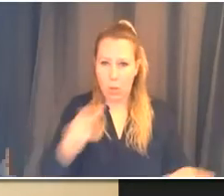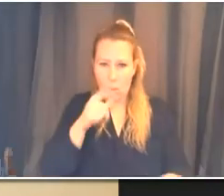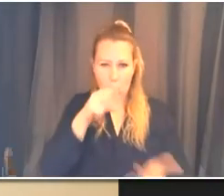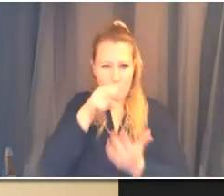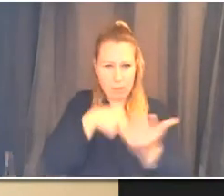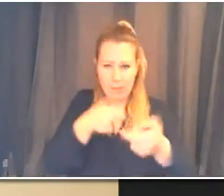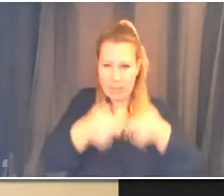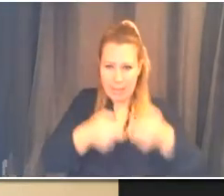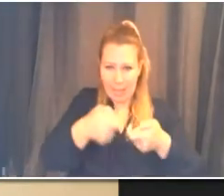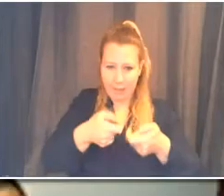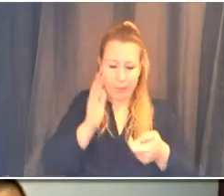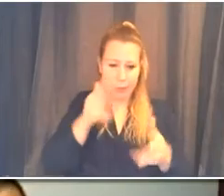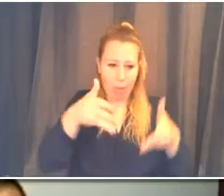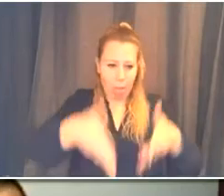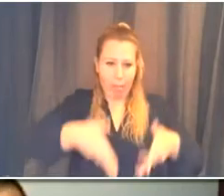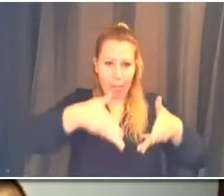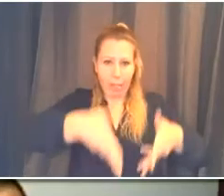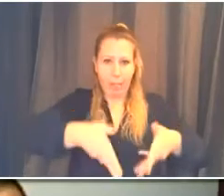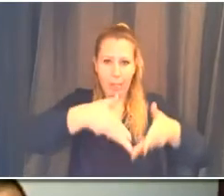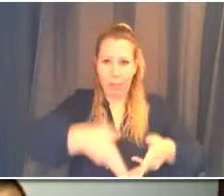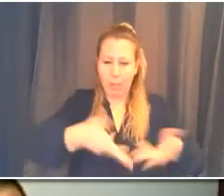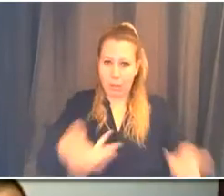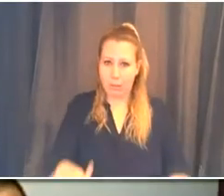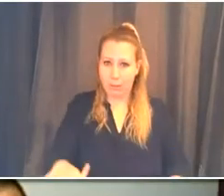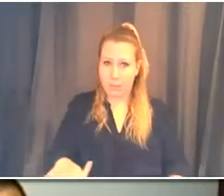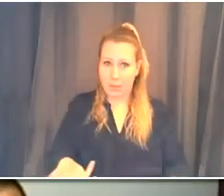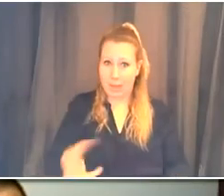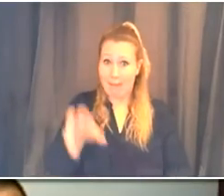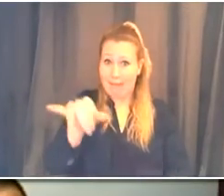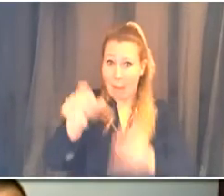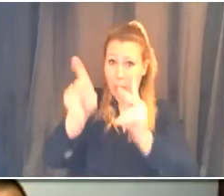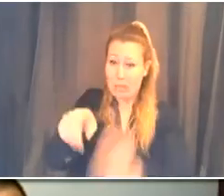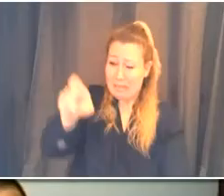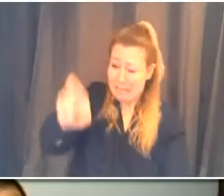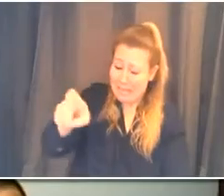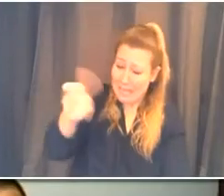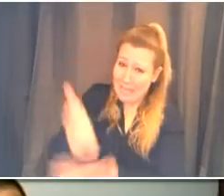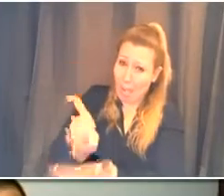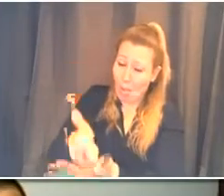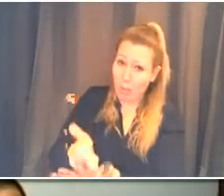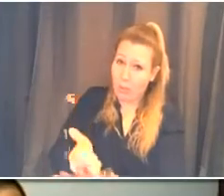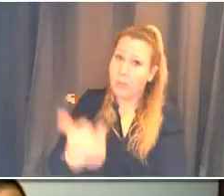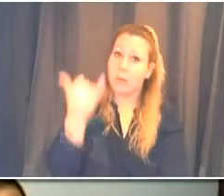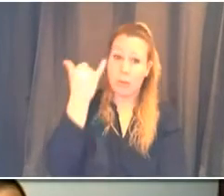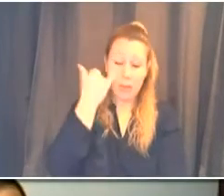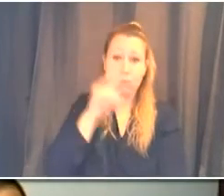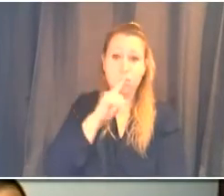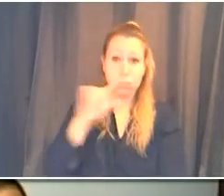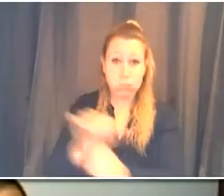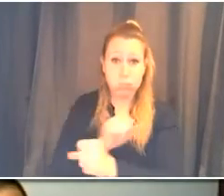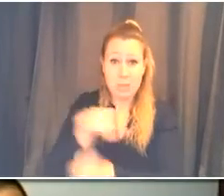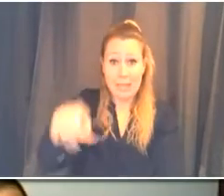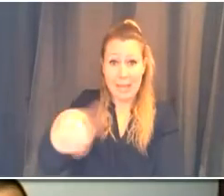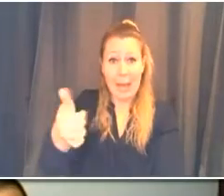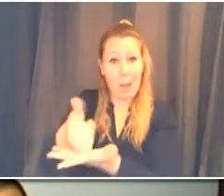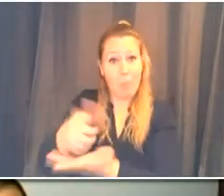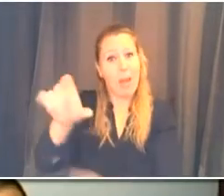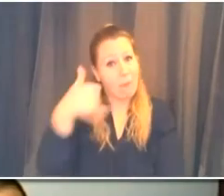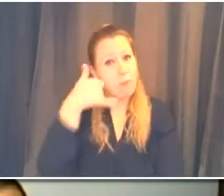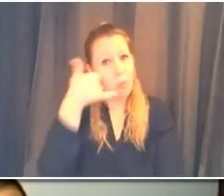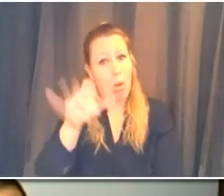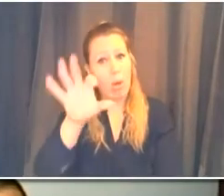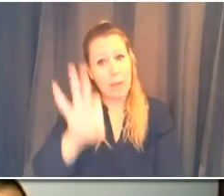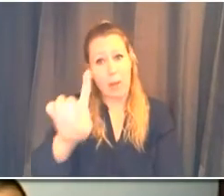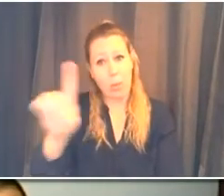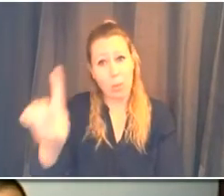call 911 we've set that up in all the trainings you know we we've told them to make sure that you involve your co-workers your